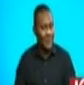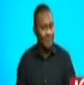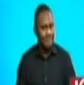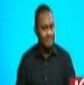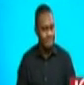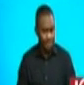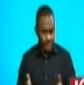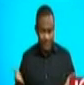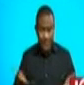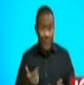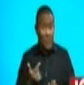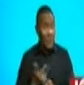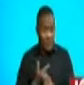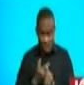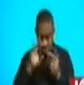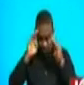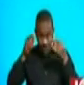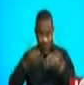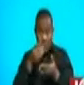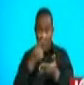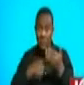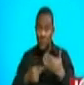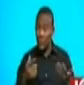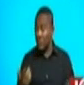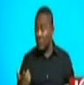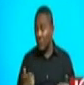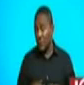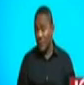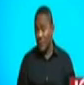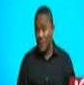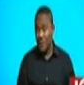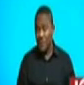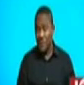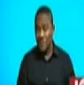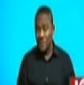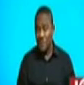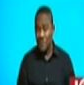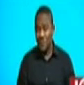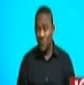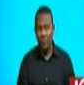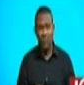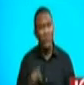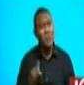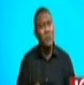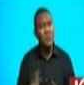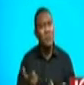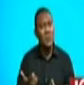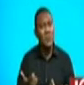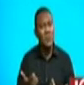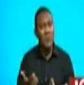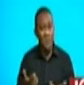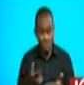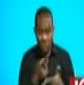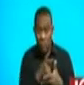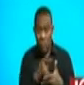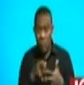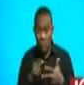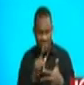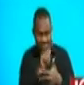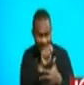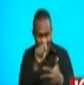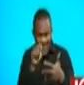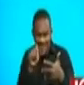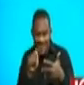In Ghana, on dealing with COVID-19, it's been basically on the three T's. You